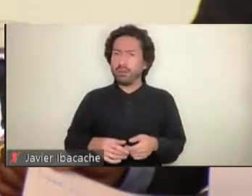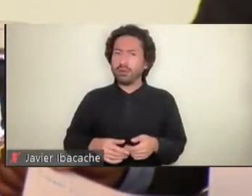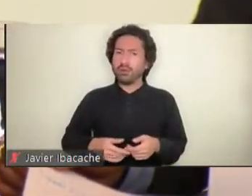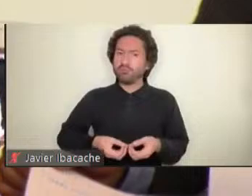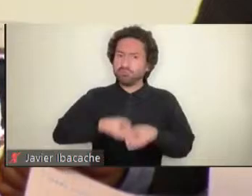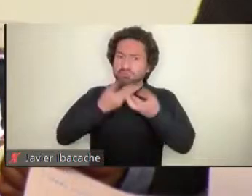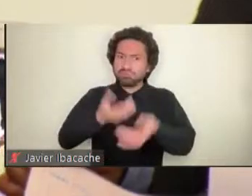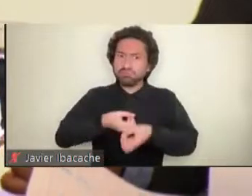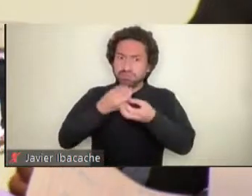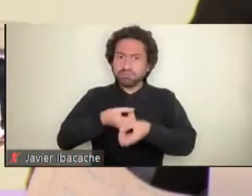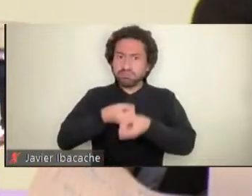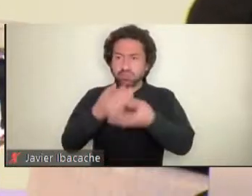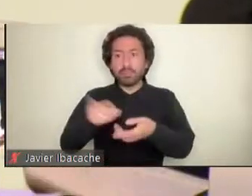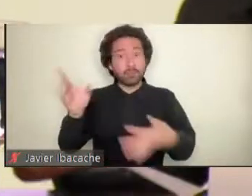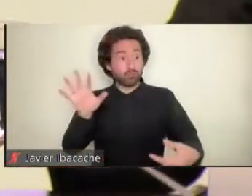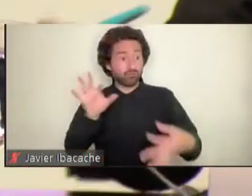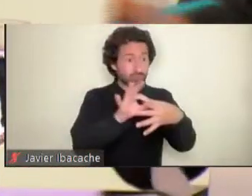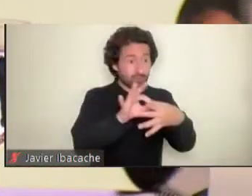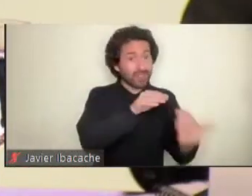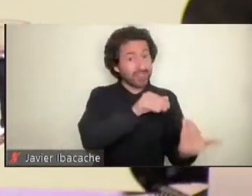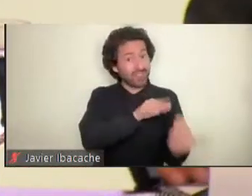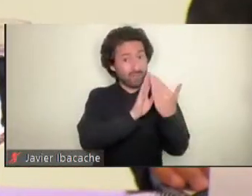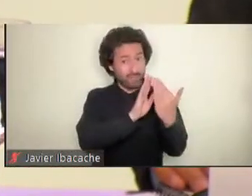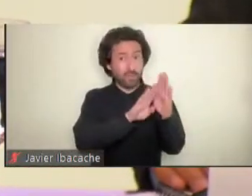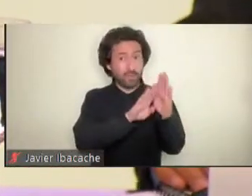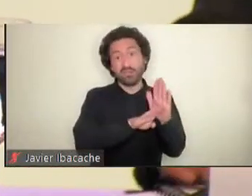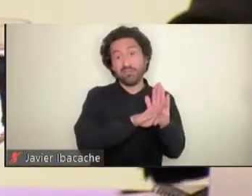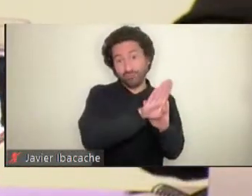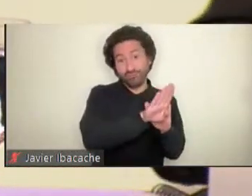STI. Well,